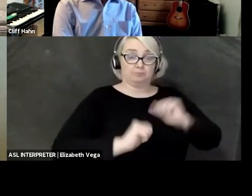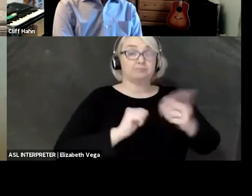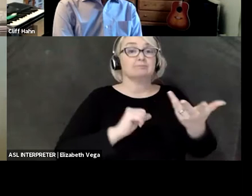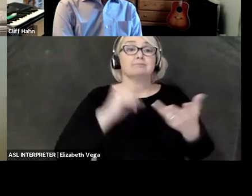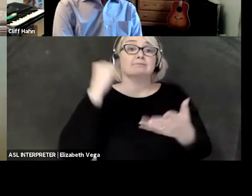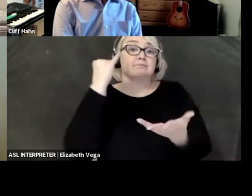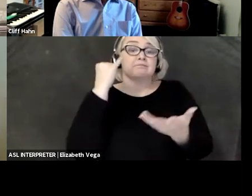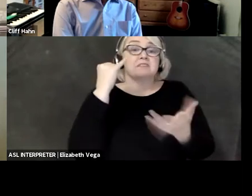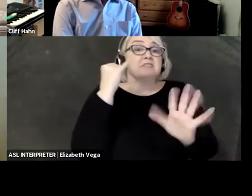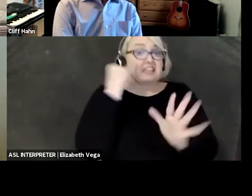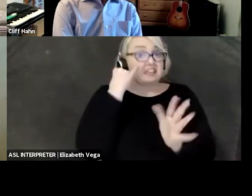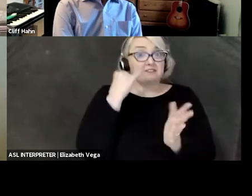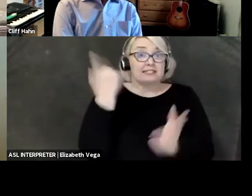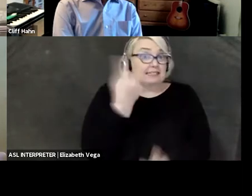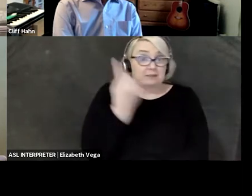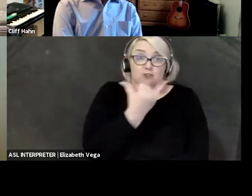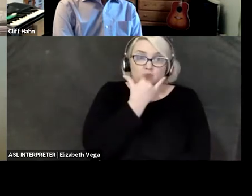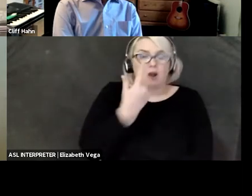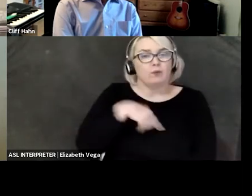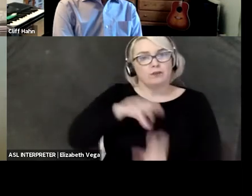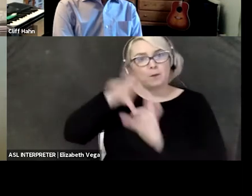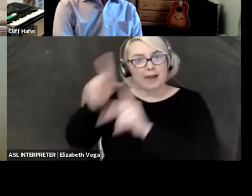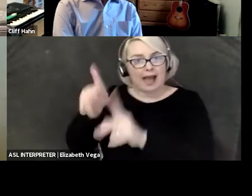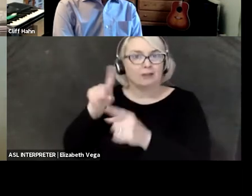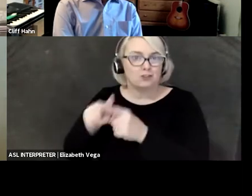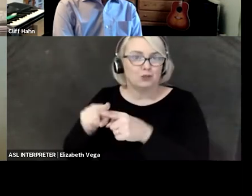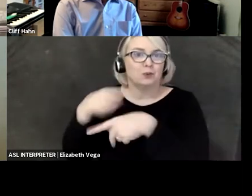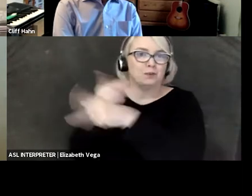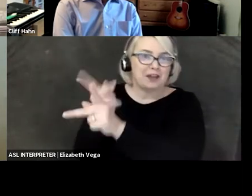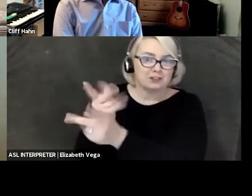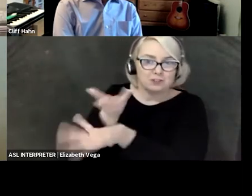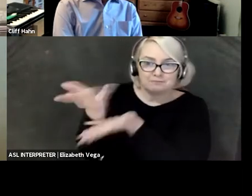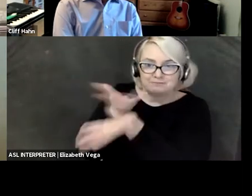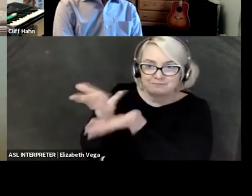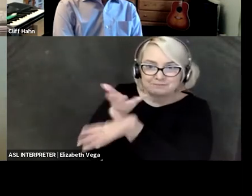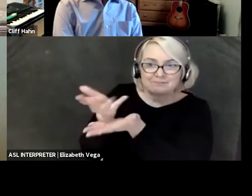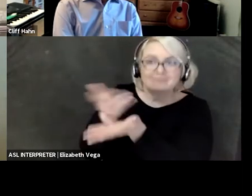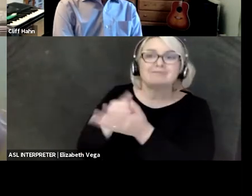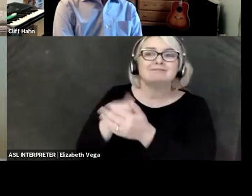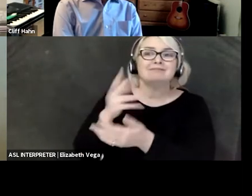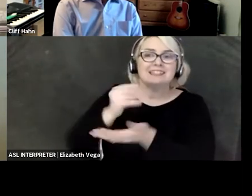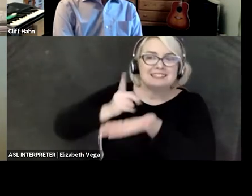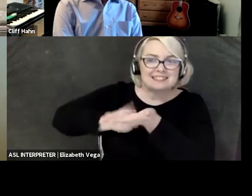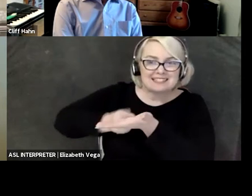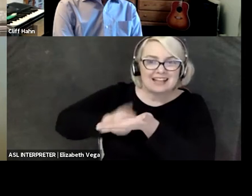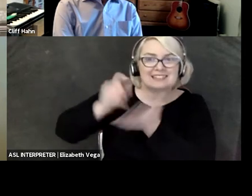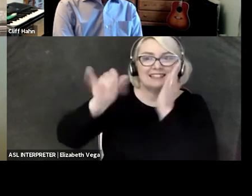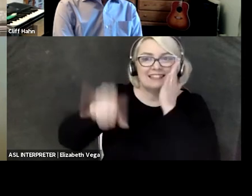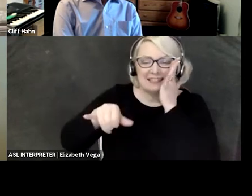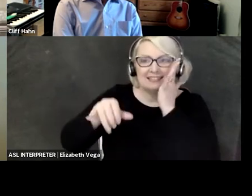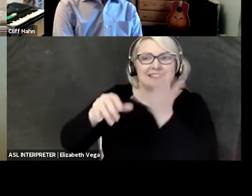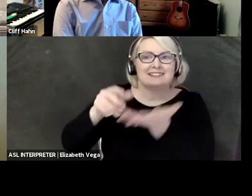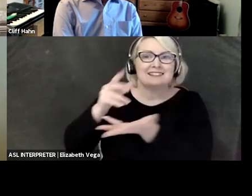We'll go back to Michelle and Cliff, our lab, and discuss the issues. We'll troubleshoot and then we'll start the process